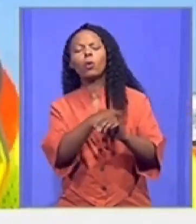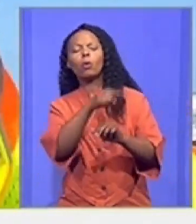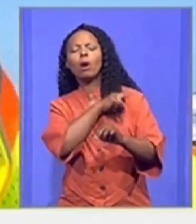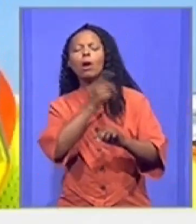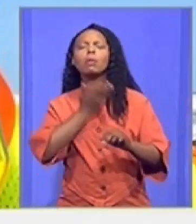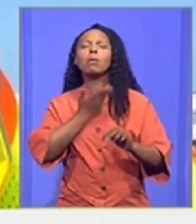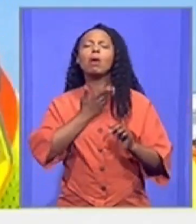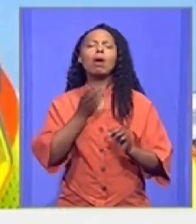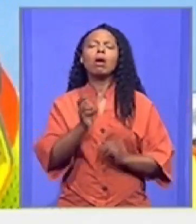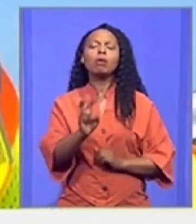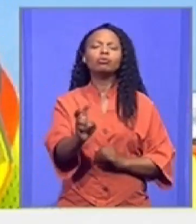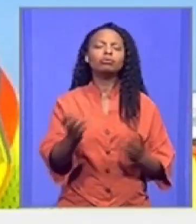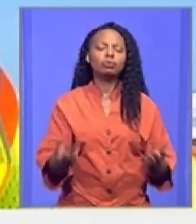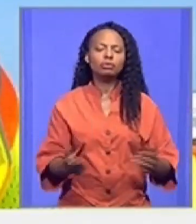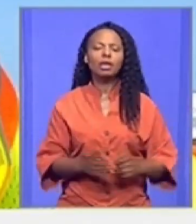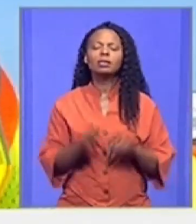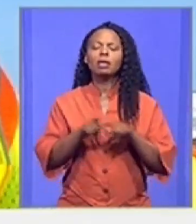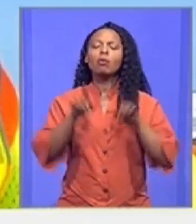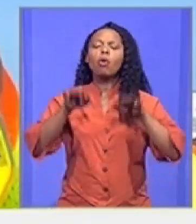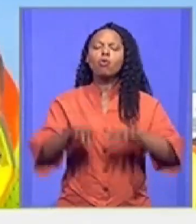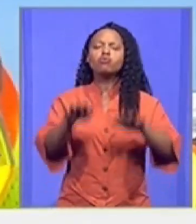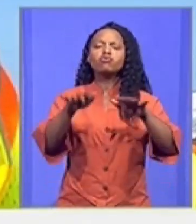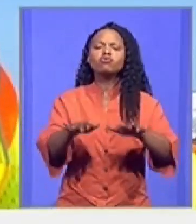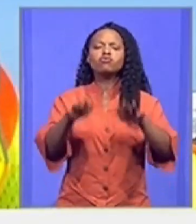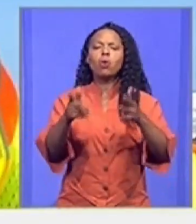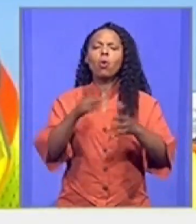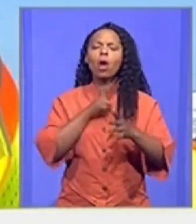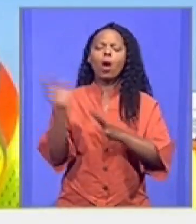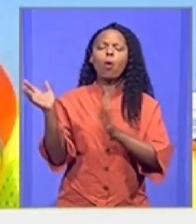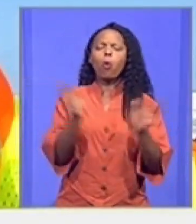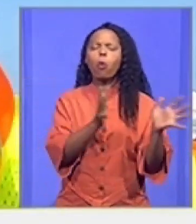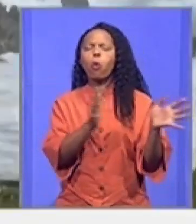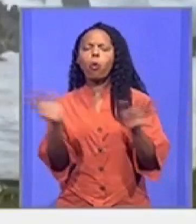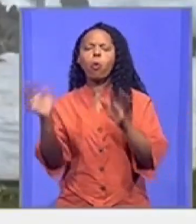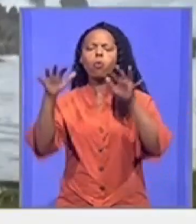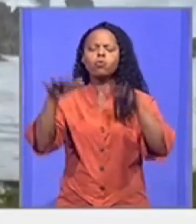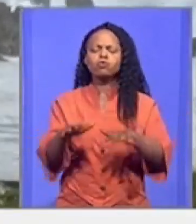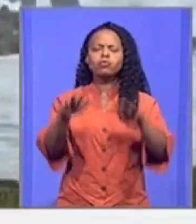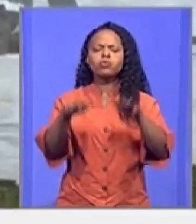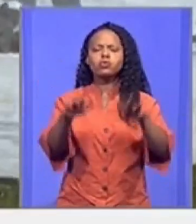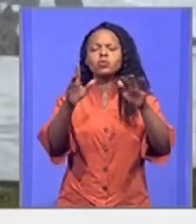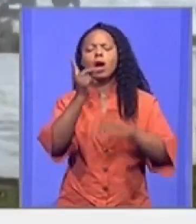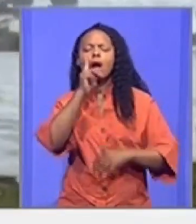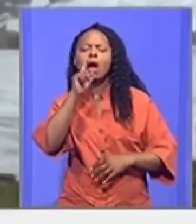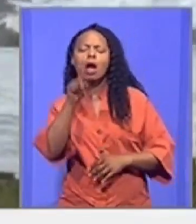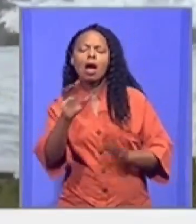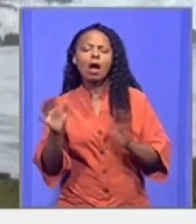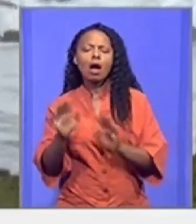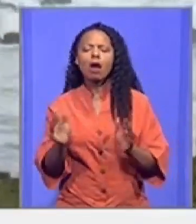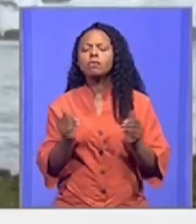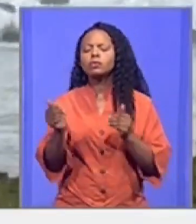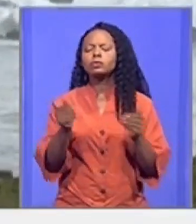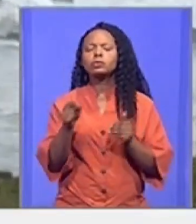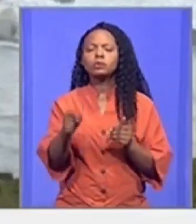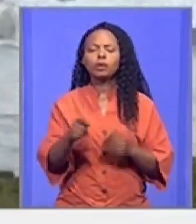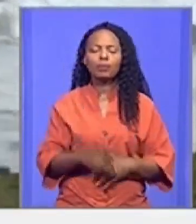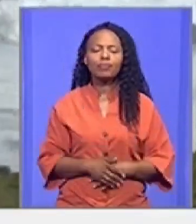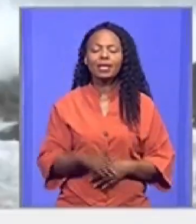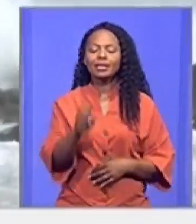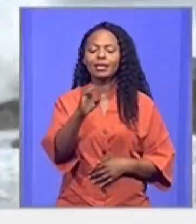ocean in moving around huge bits of infrastructure. Hareleba Eastern Cape. Paka ya wilo